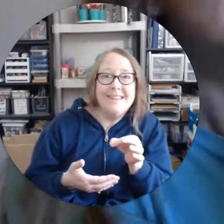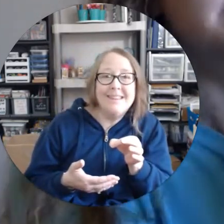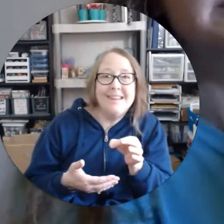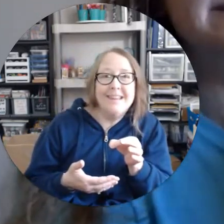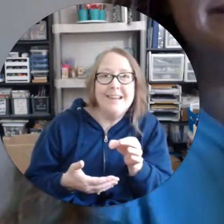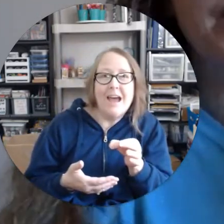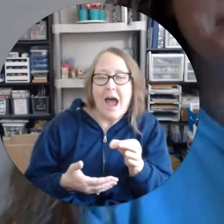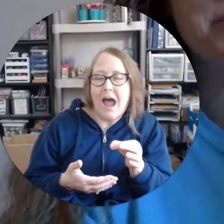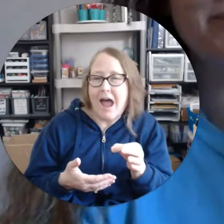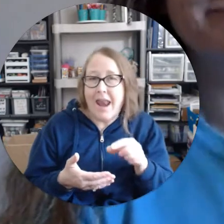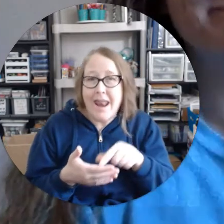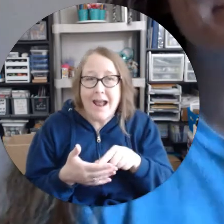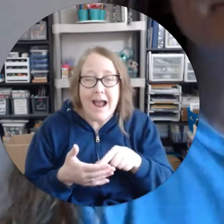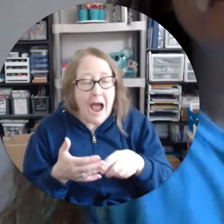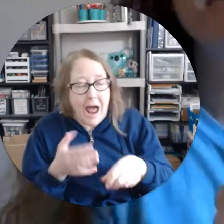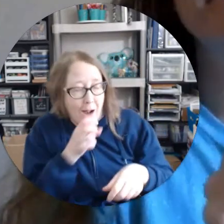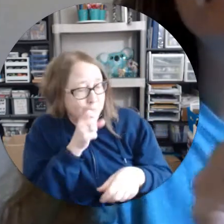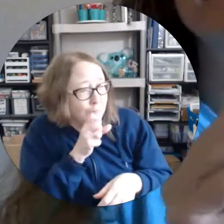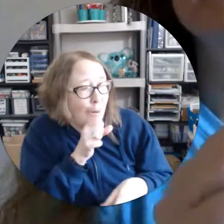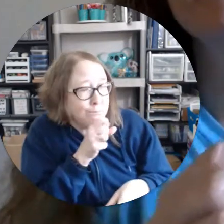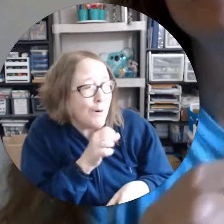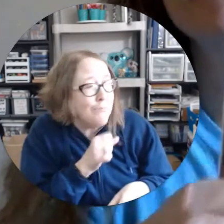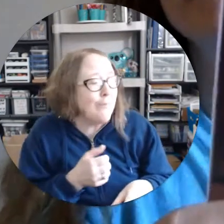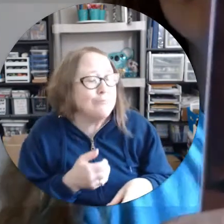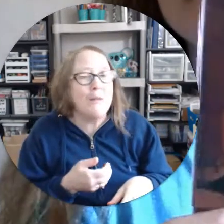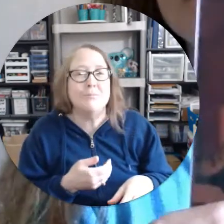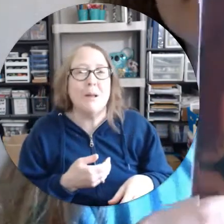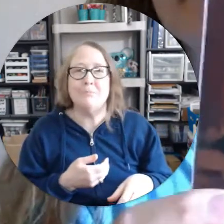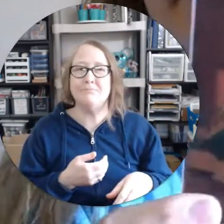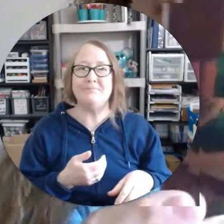who gobbled it up.